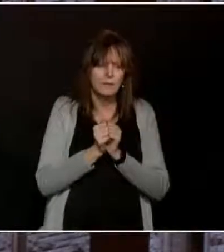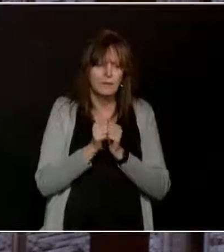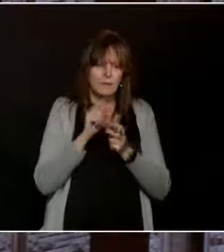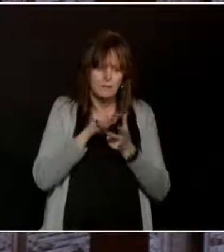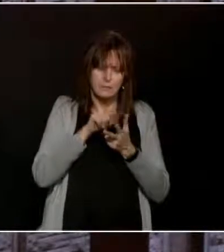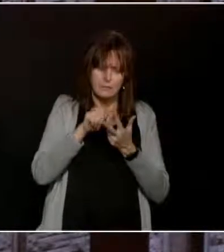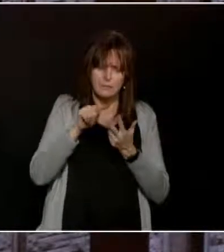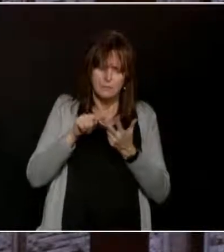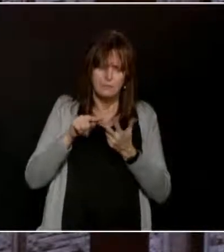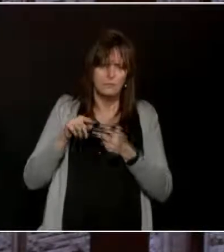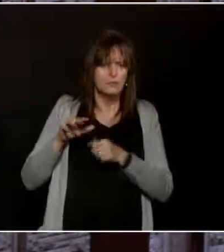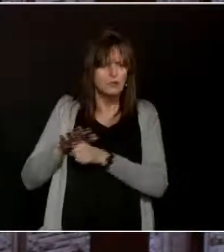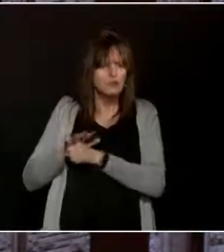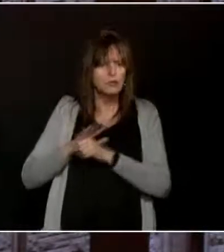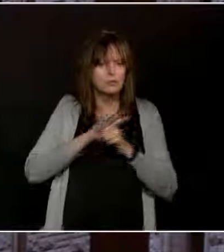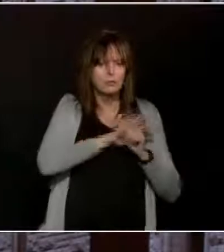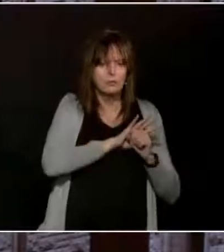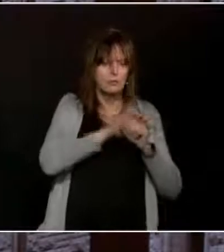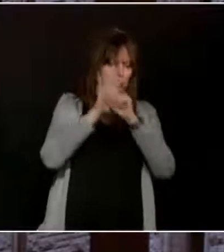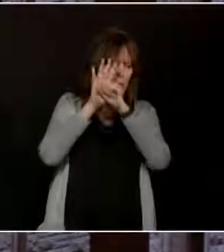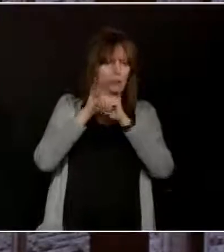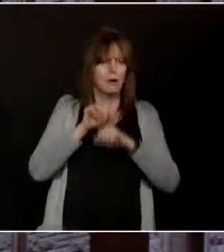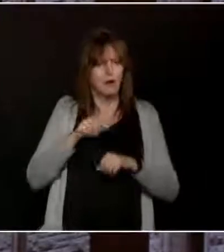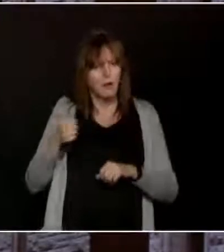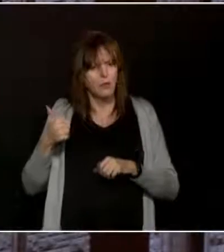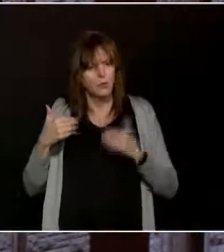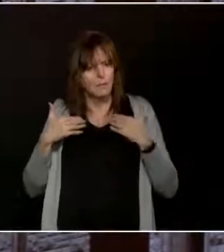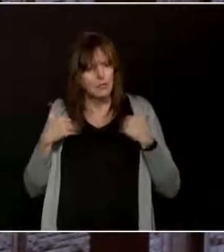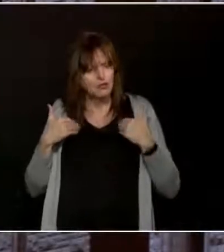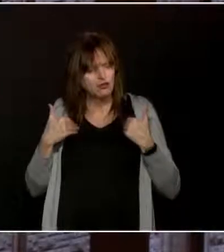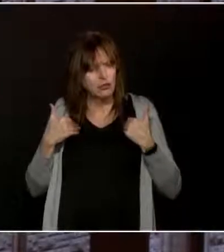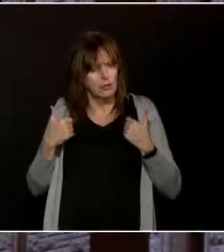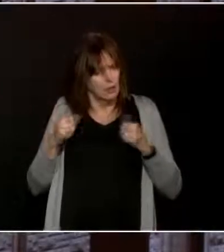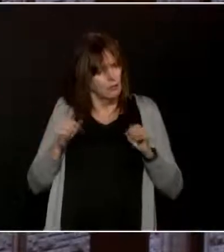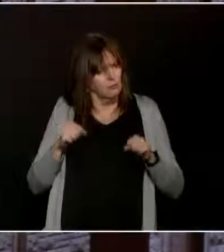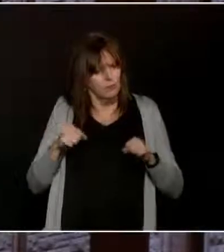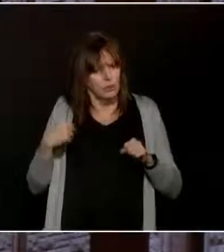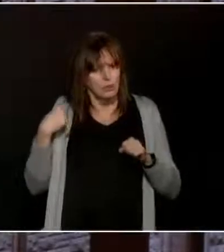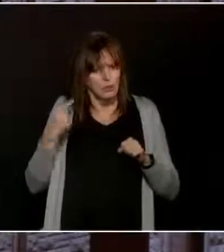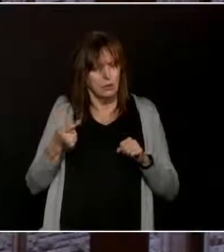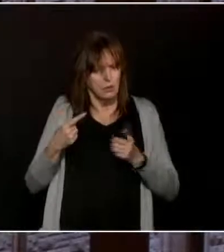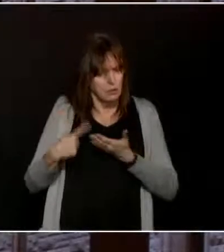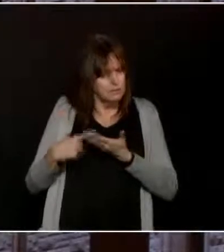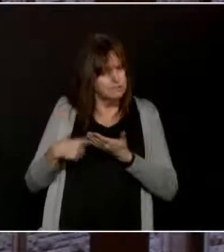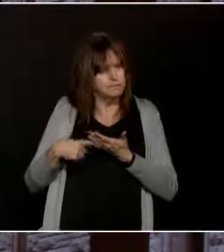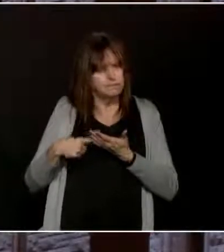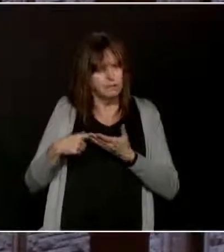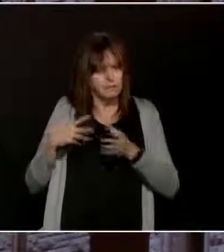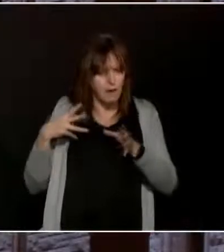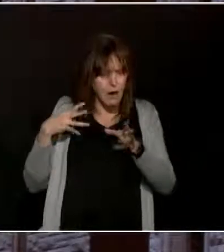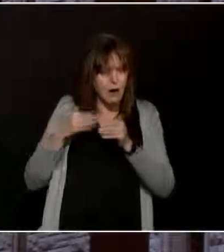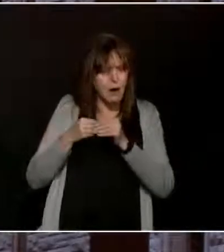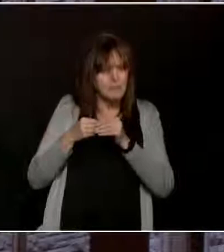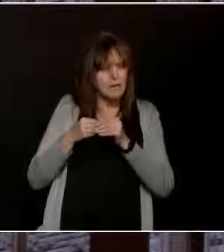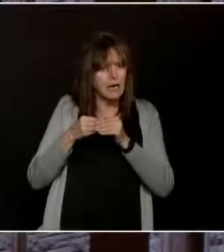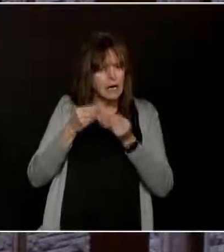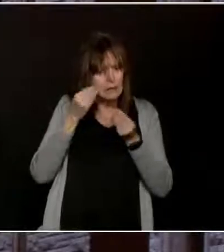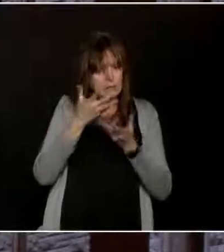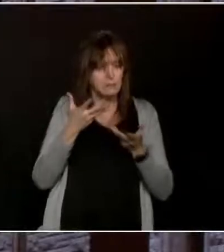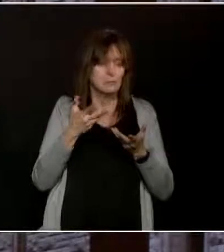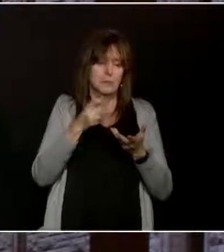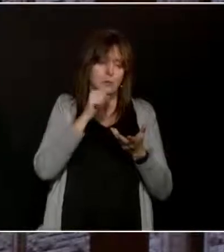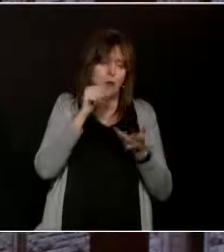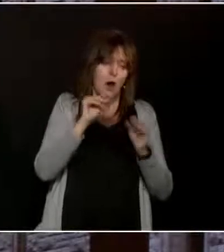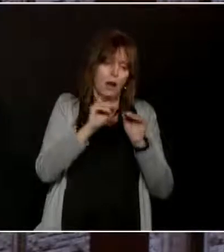MOHs and framework movements. So we have those discussions, we update the data accordingly, and it's not just a clear metric of where they are at the